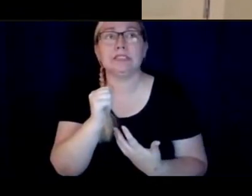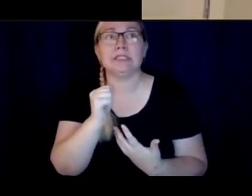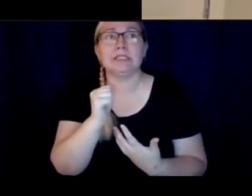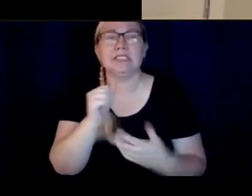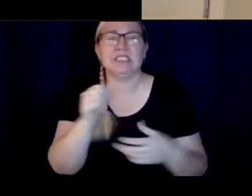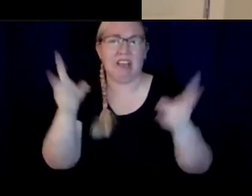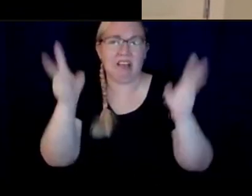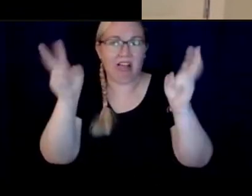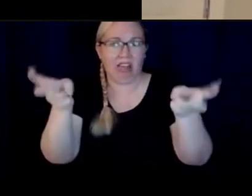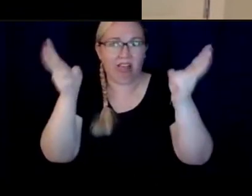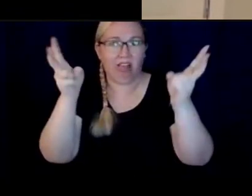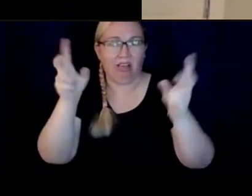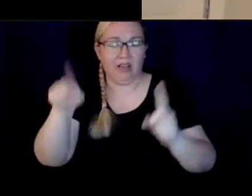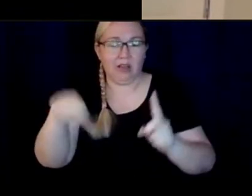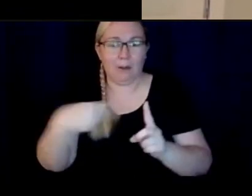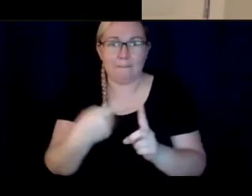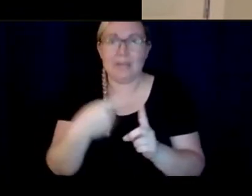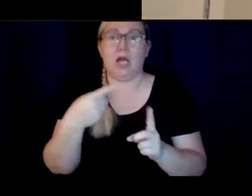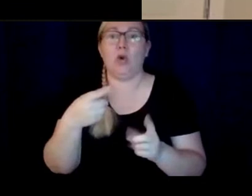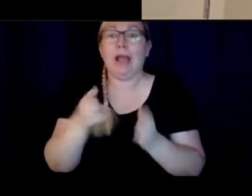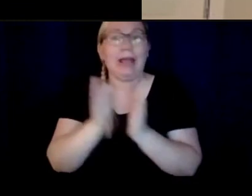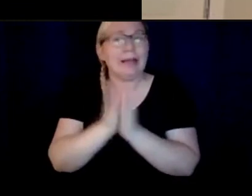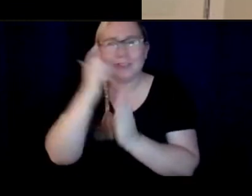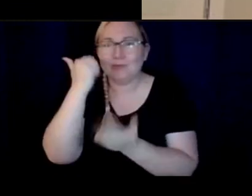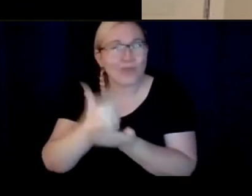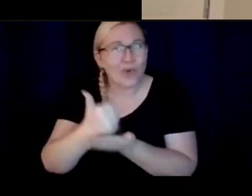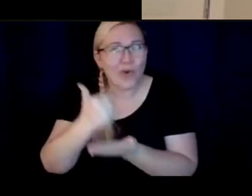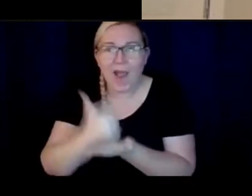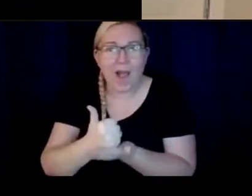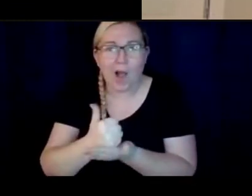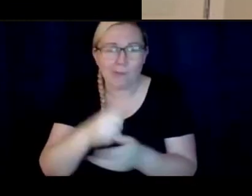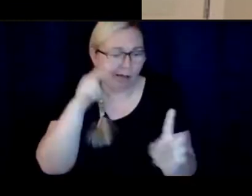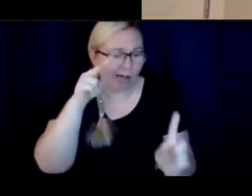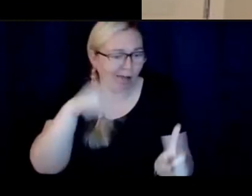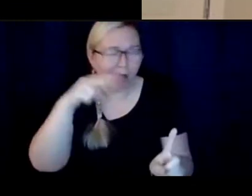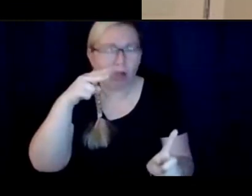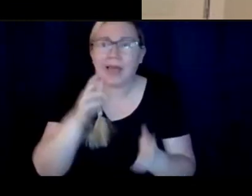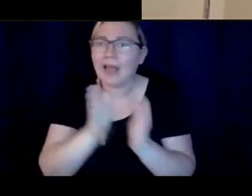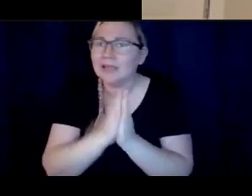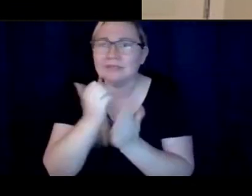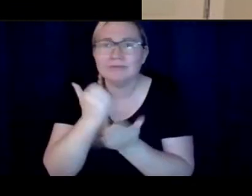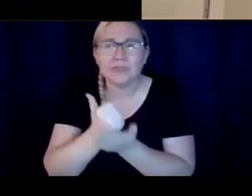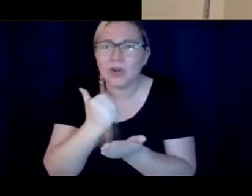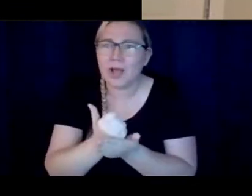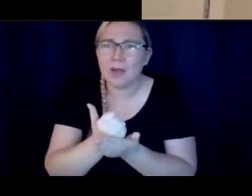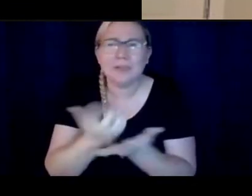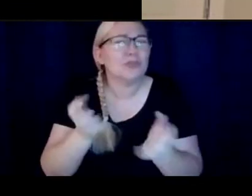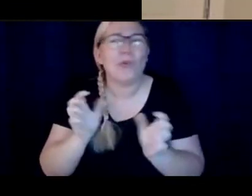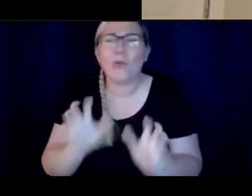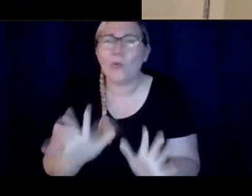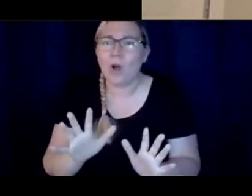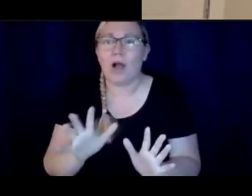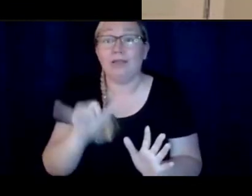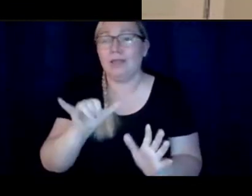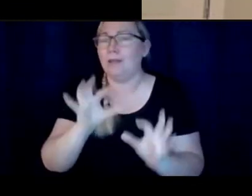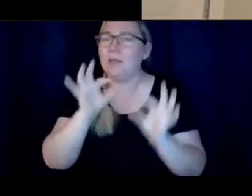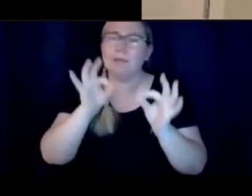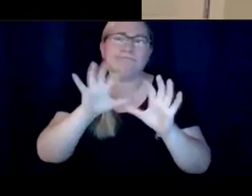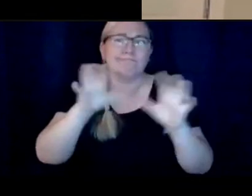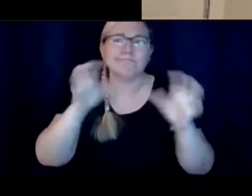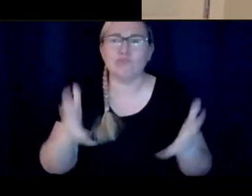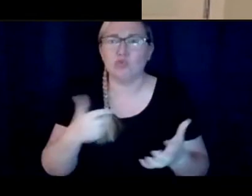stigma around asking for help? You know, that's the kind of world I'm aiming to create.